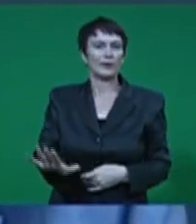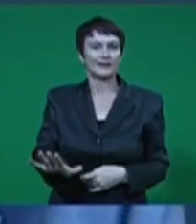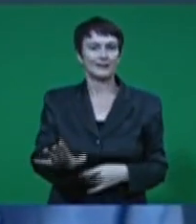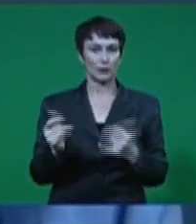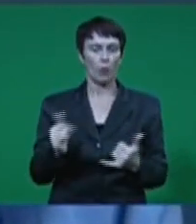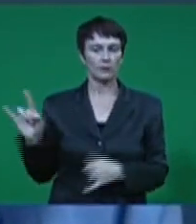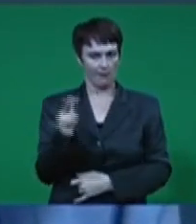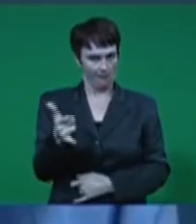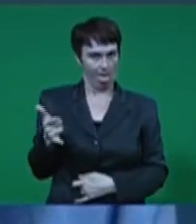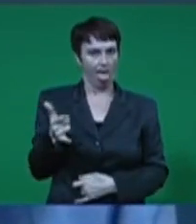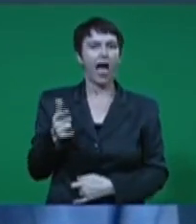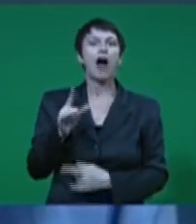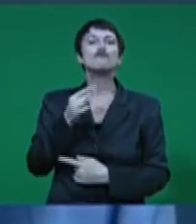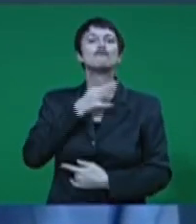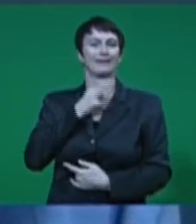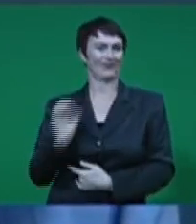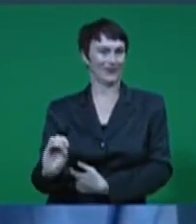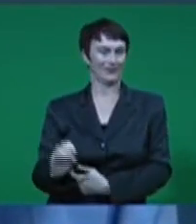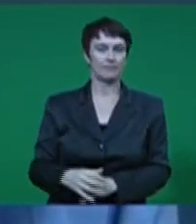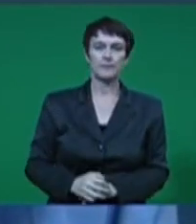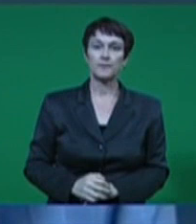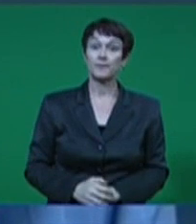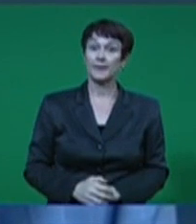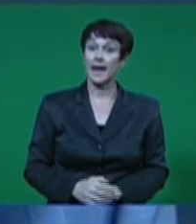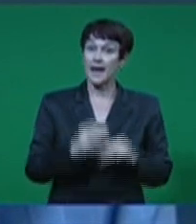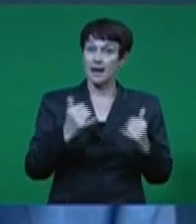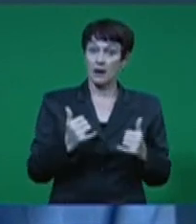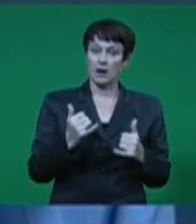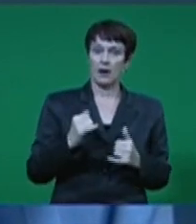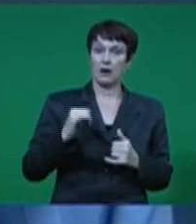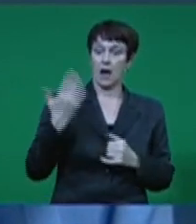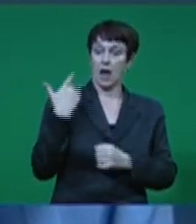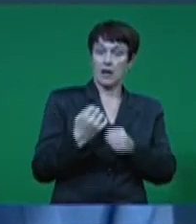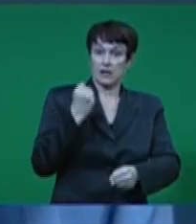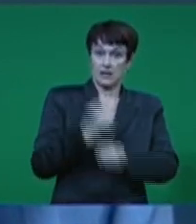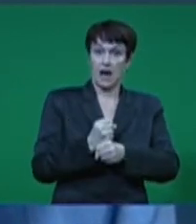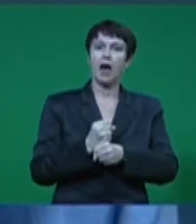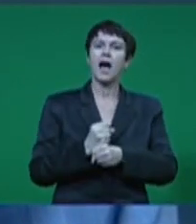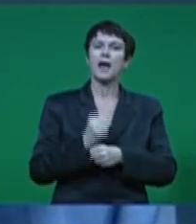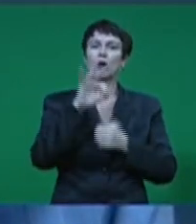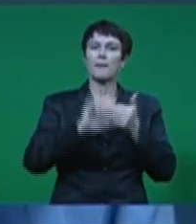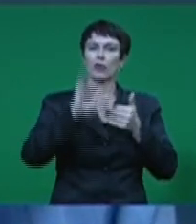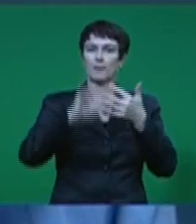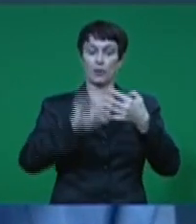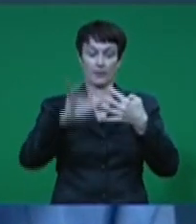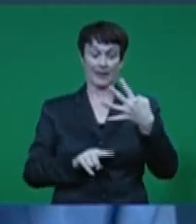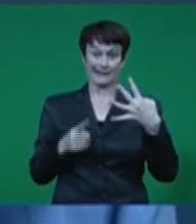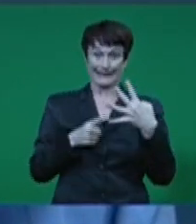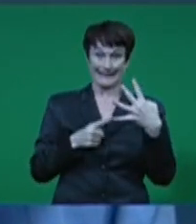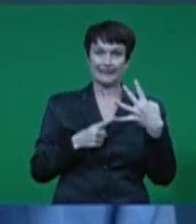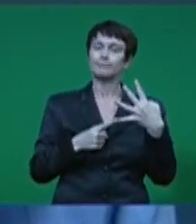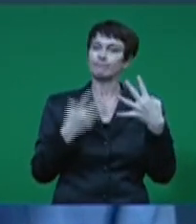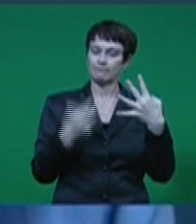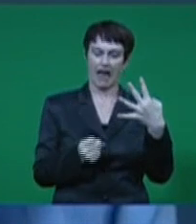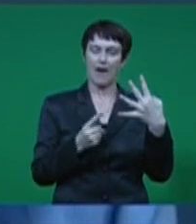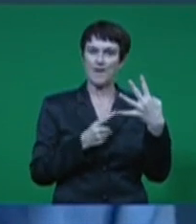Following an expansion of 6.3% in the fourth quarter of 2020, the bank's forecast for